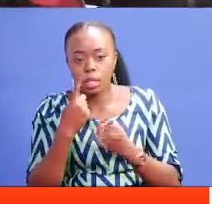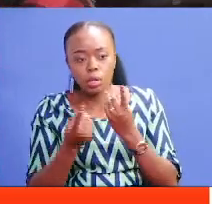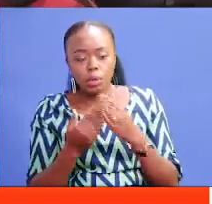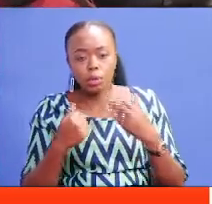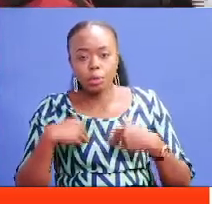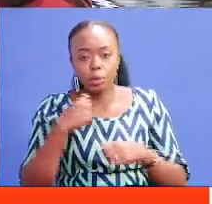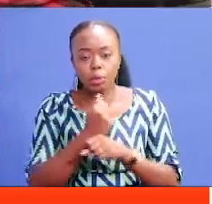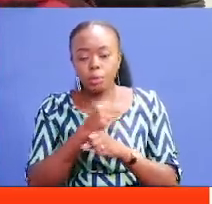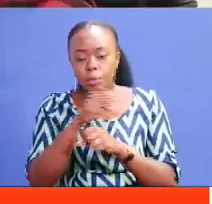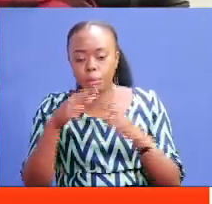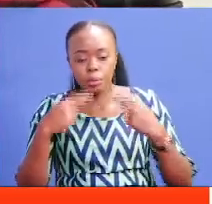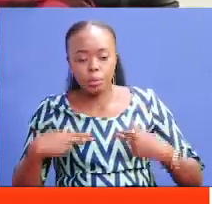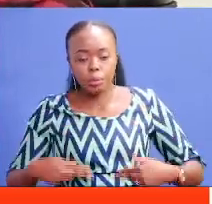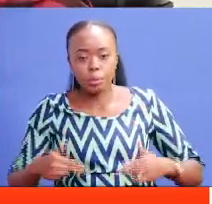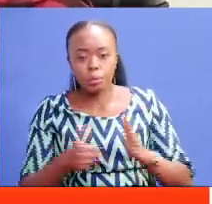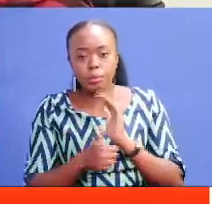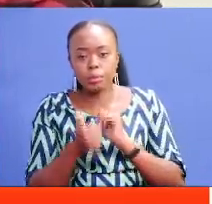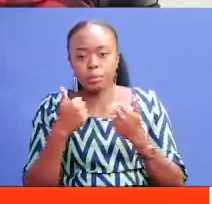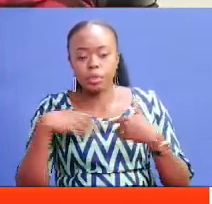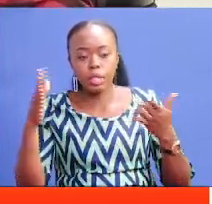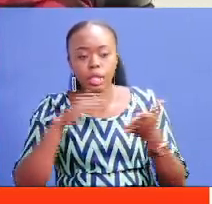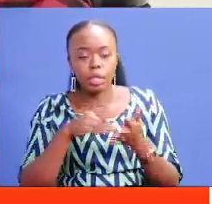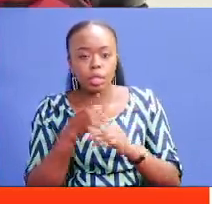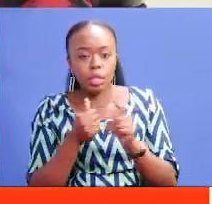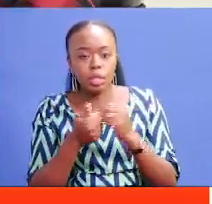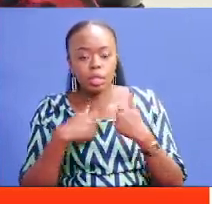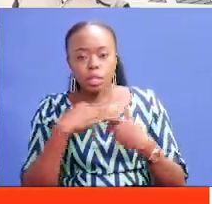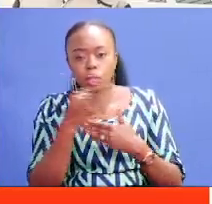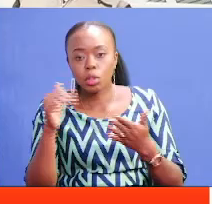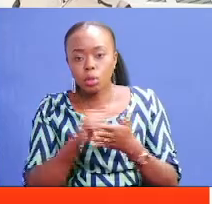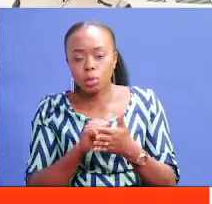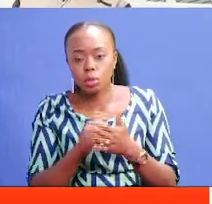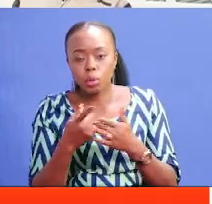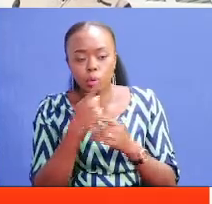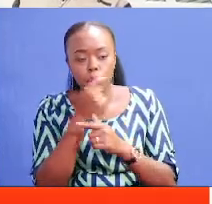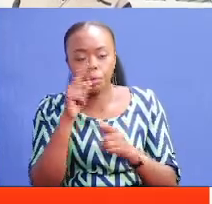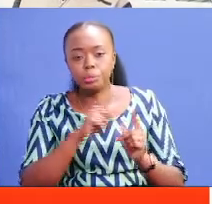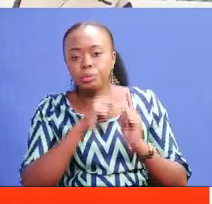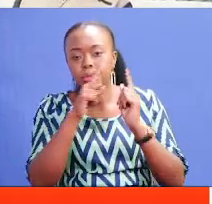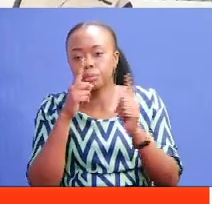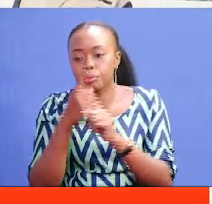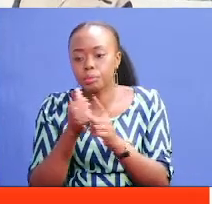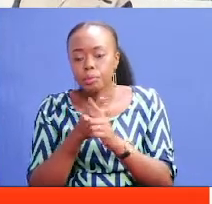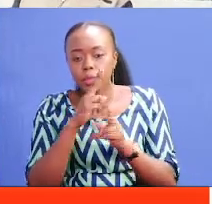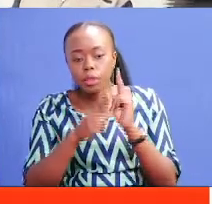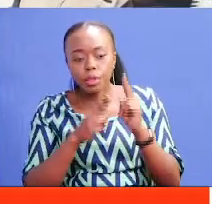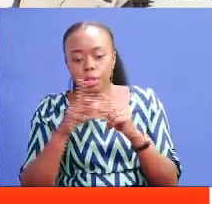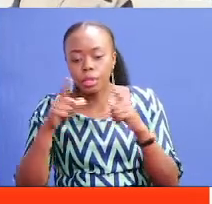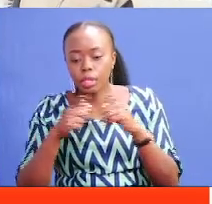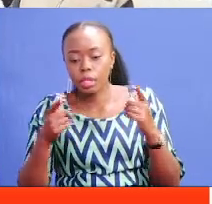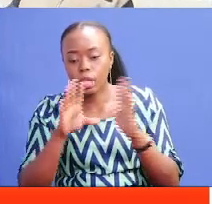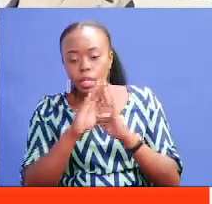therefore, many other human rights violations which have come as a result of that. The commission has called on National Land